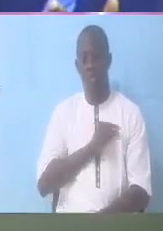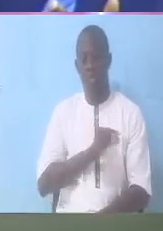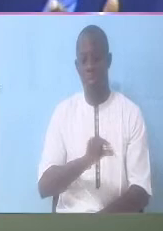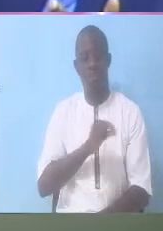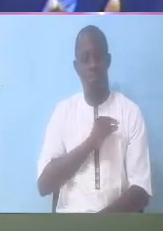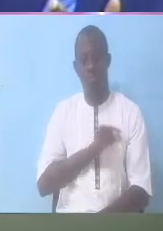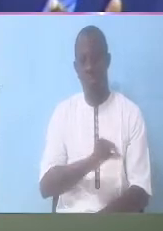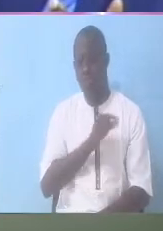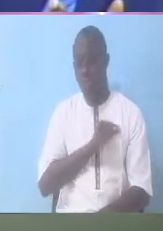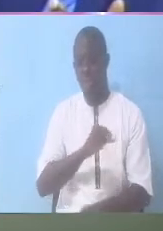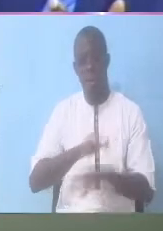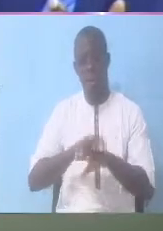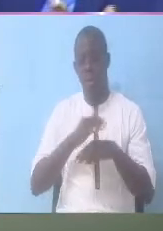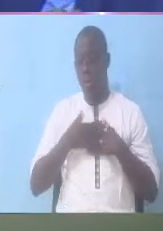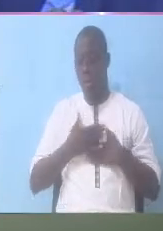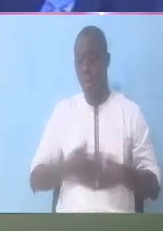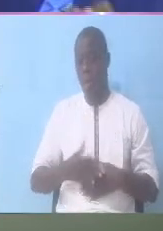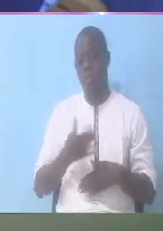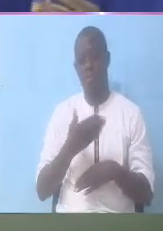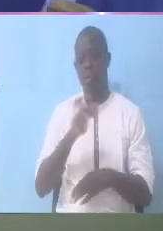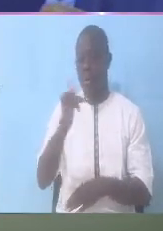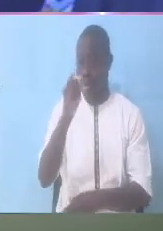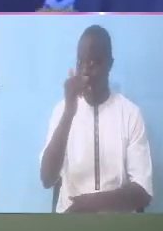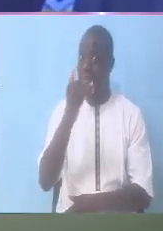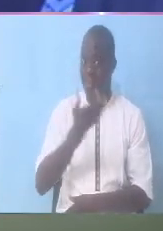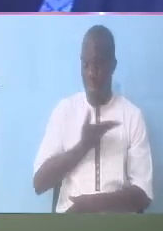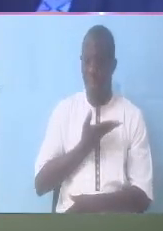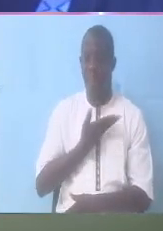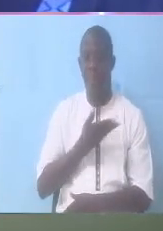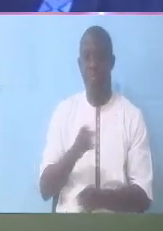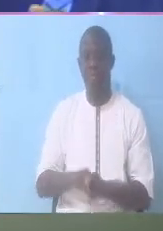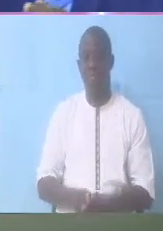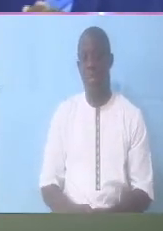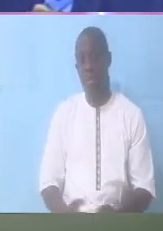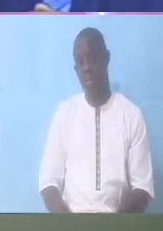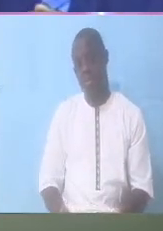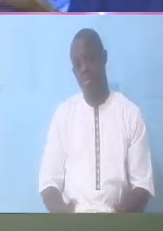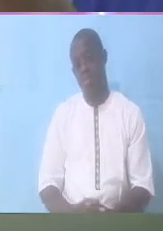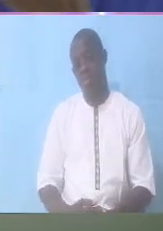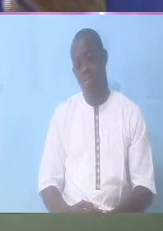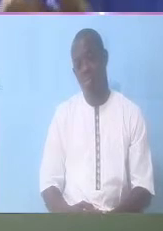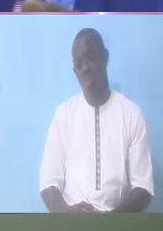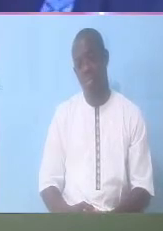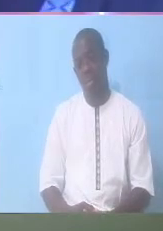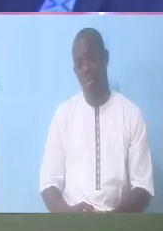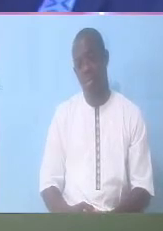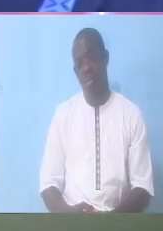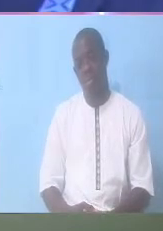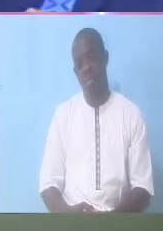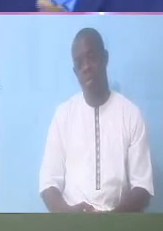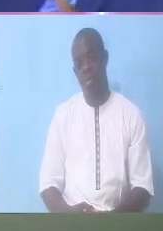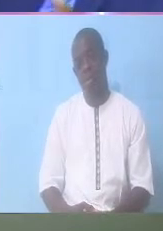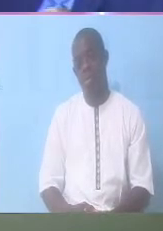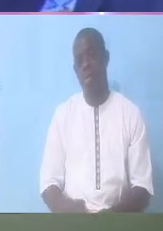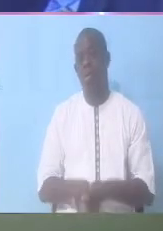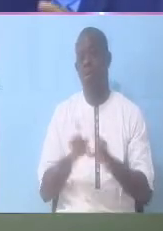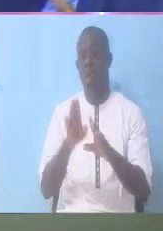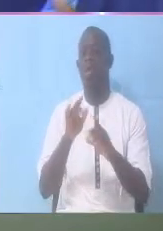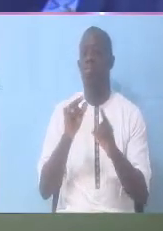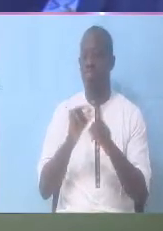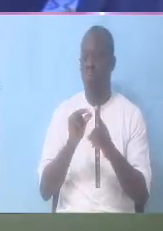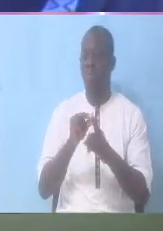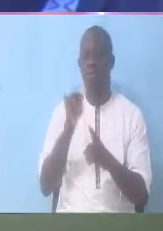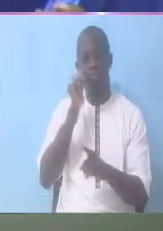themselves. Obviously, yes. Very inhuman. Well, that was the word I was going to use. They